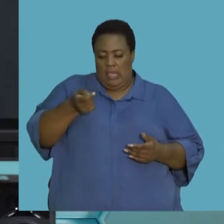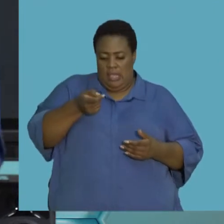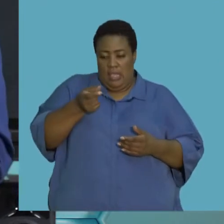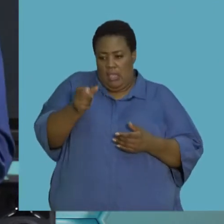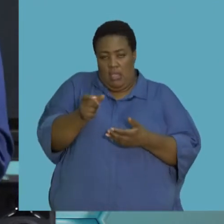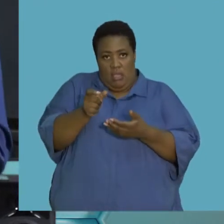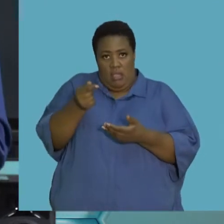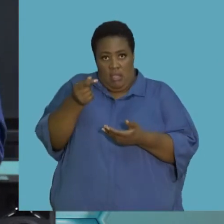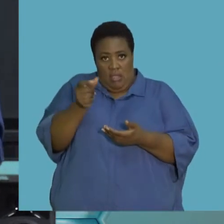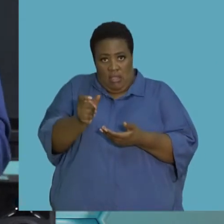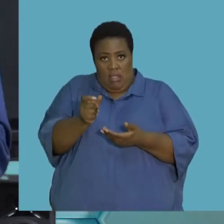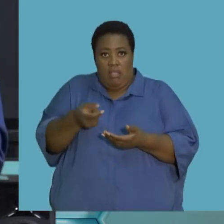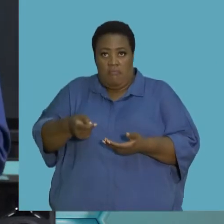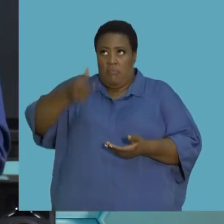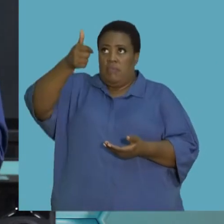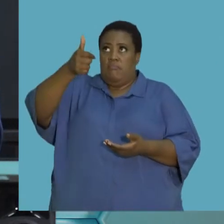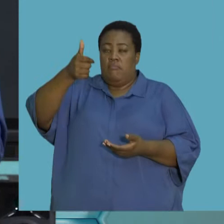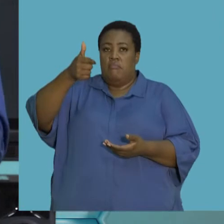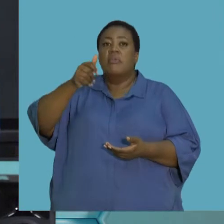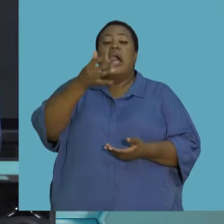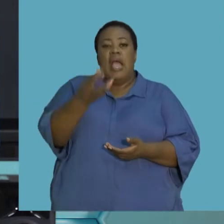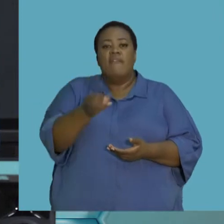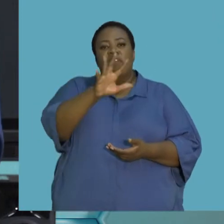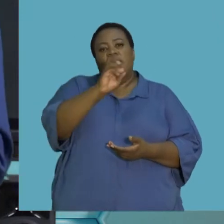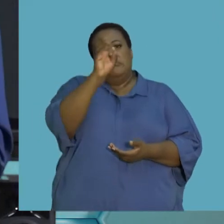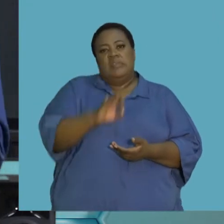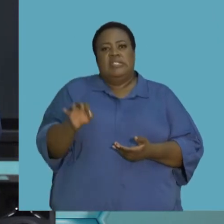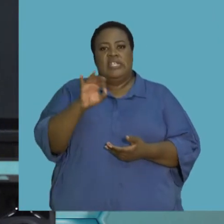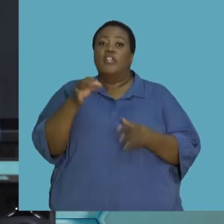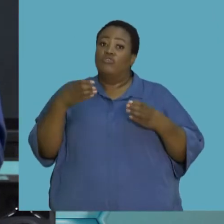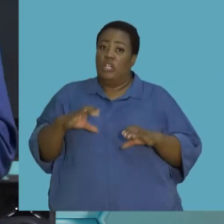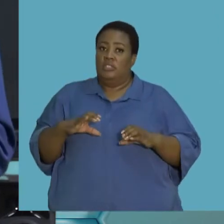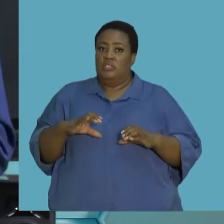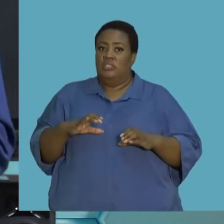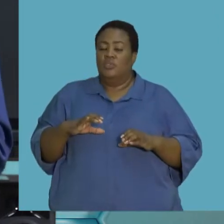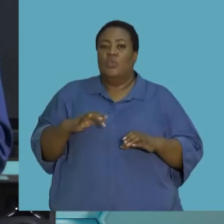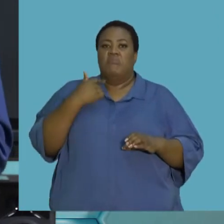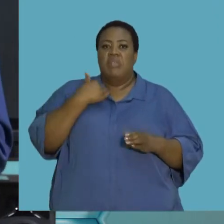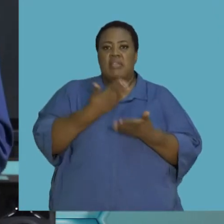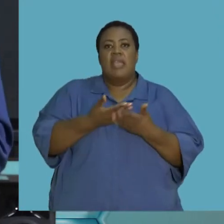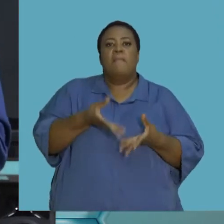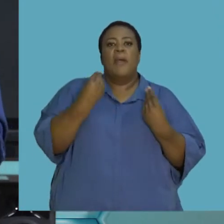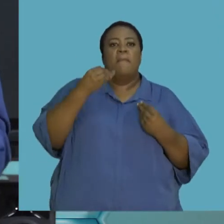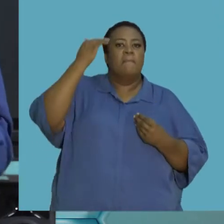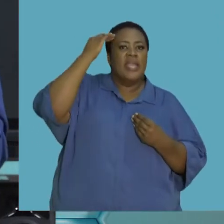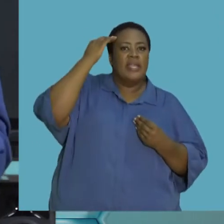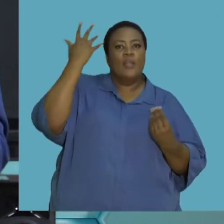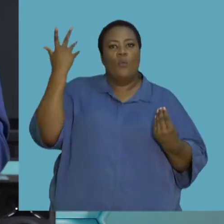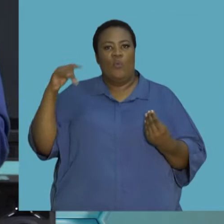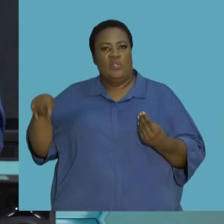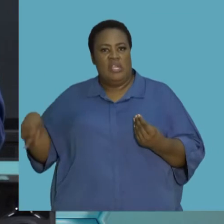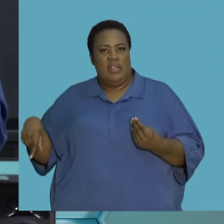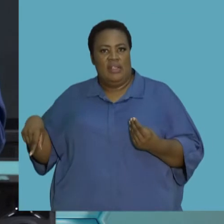head. Or when I toss a coin, I have a 100% chance of having a head. One of these